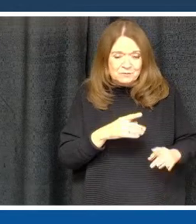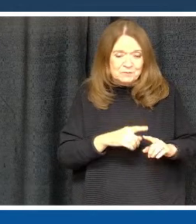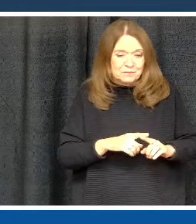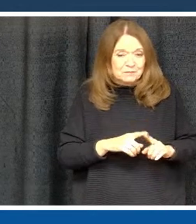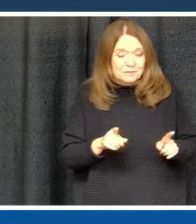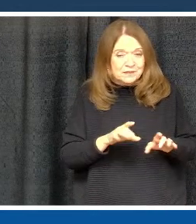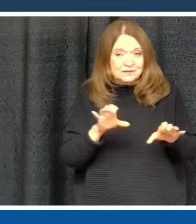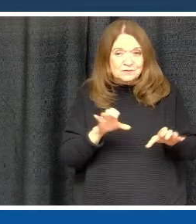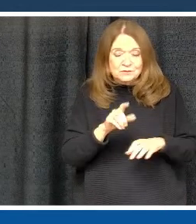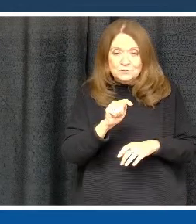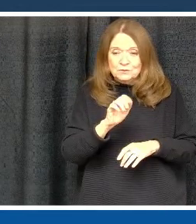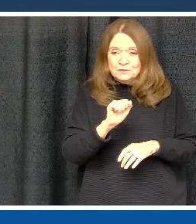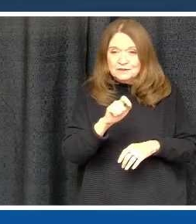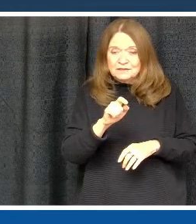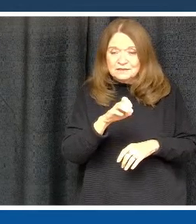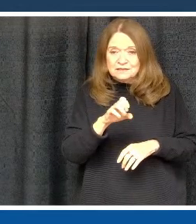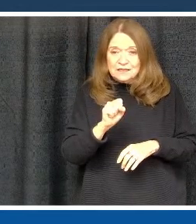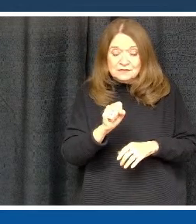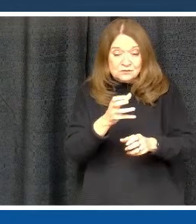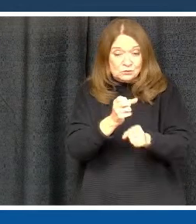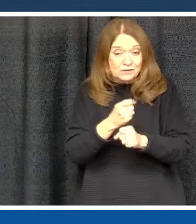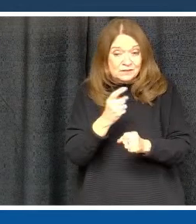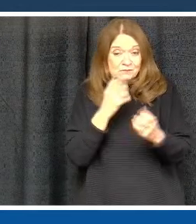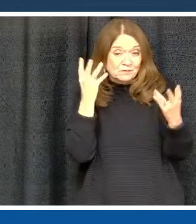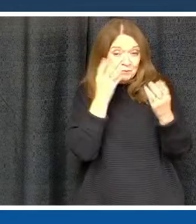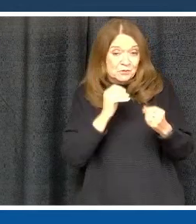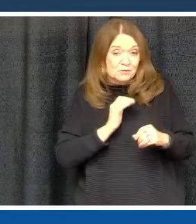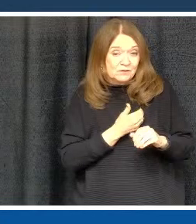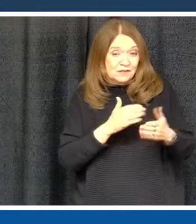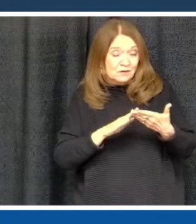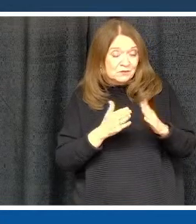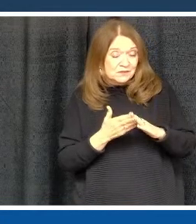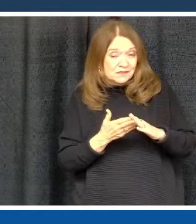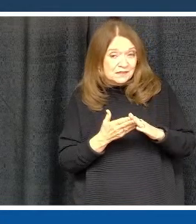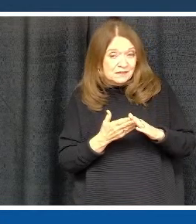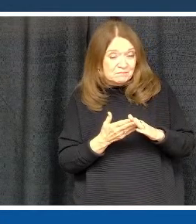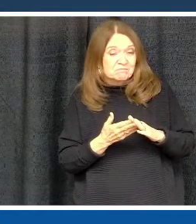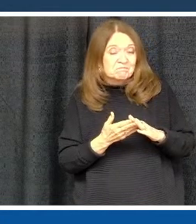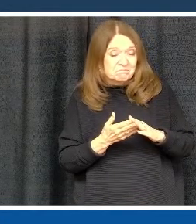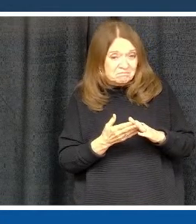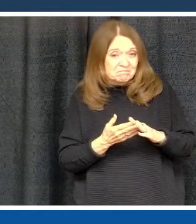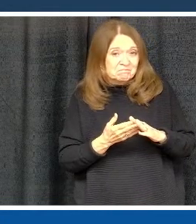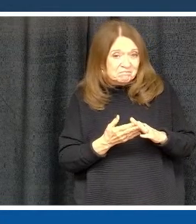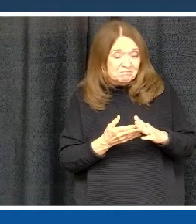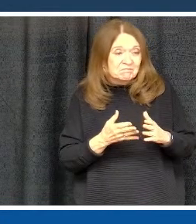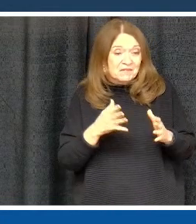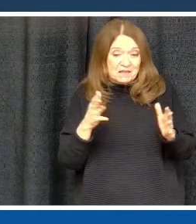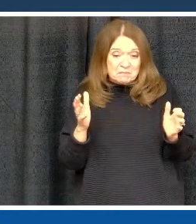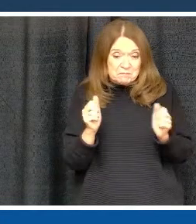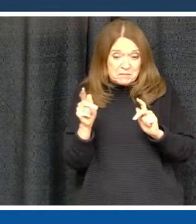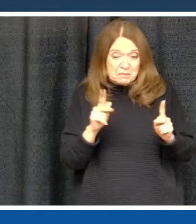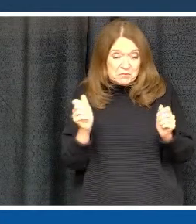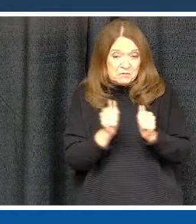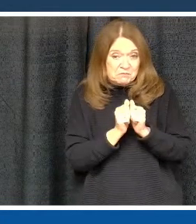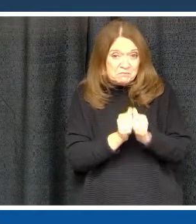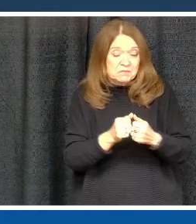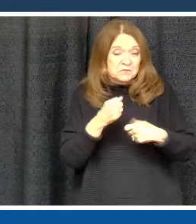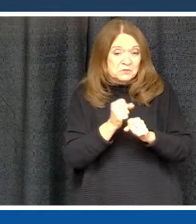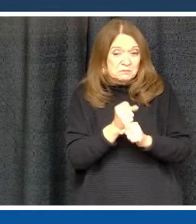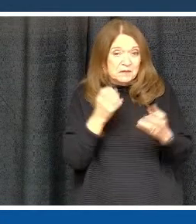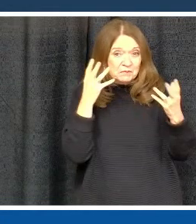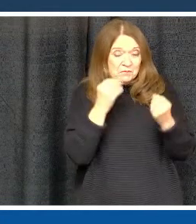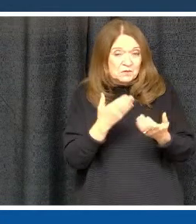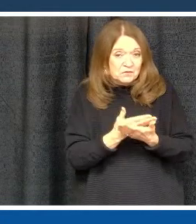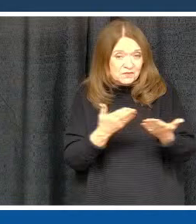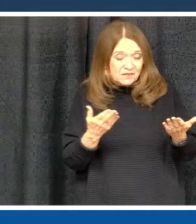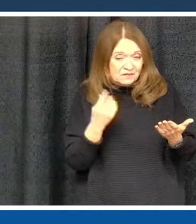Doing taxes so we could get something beautiful in our city, like this, and get people together to make